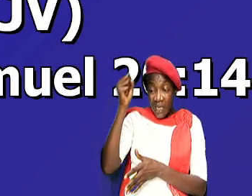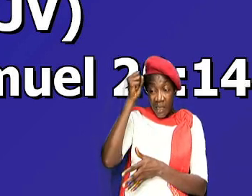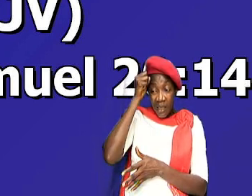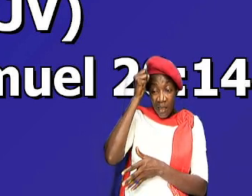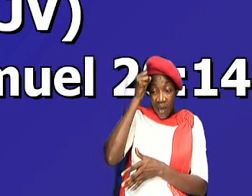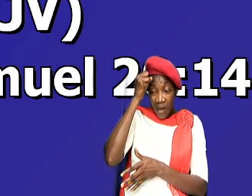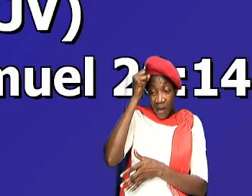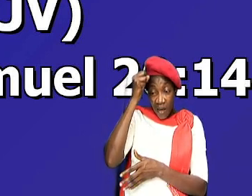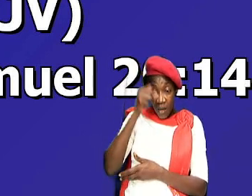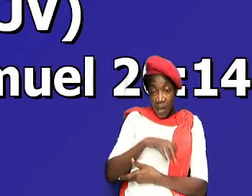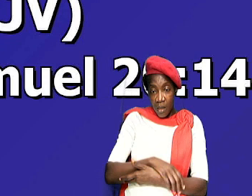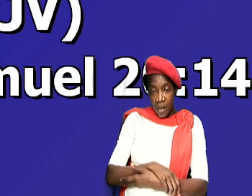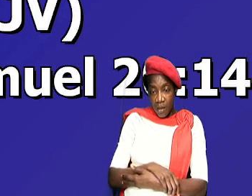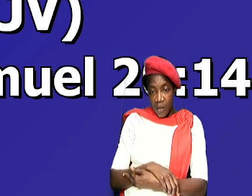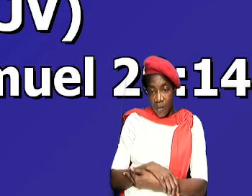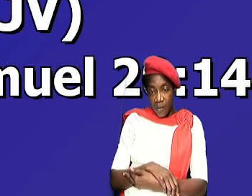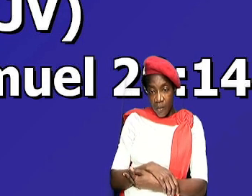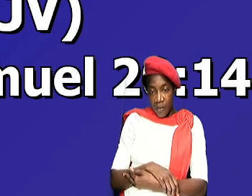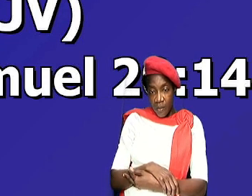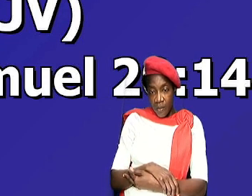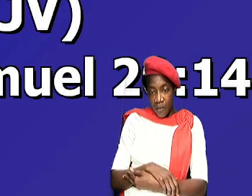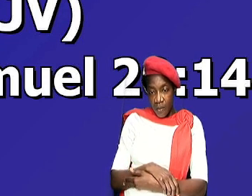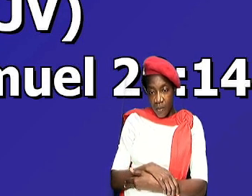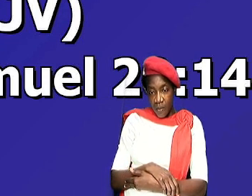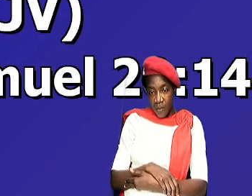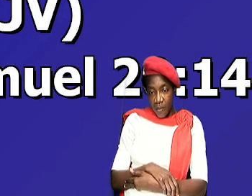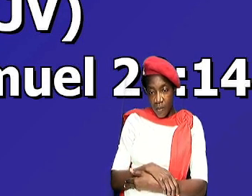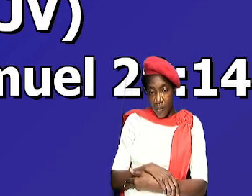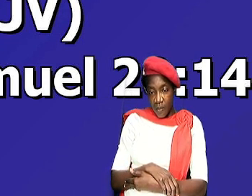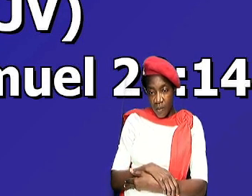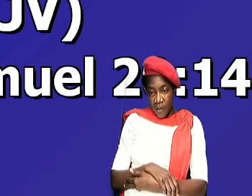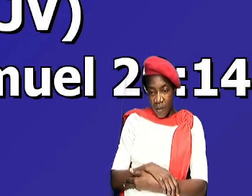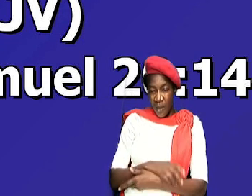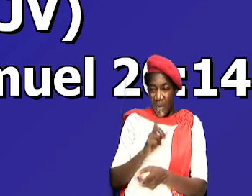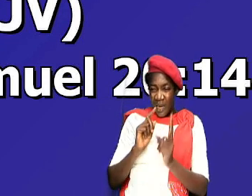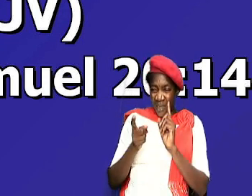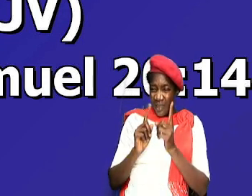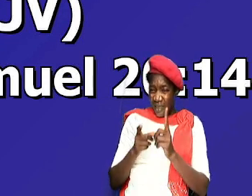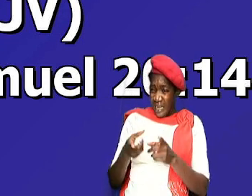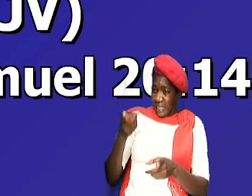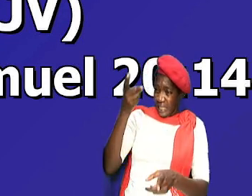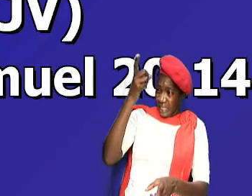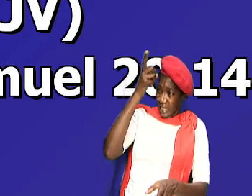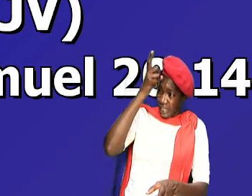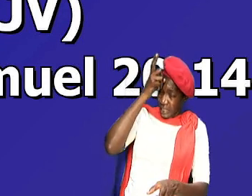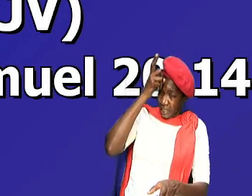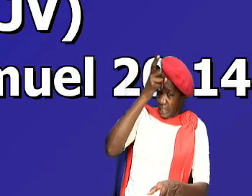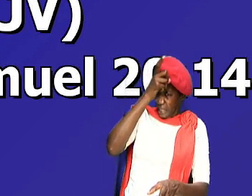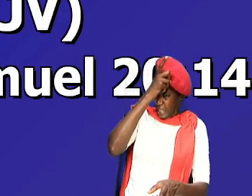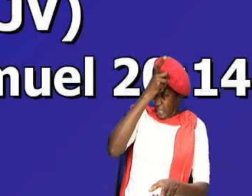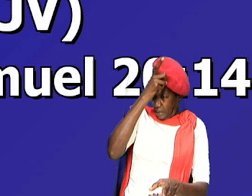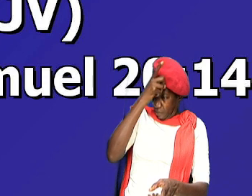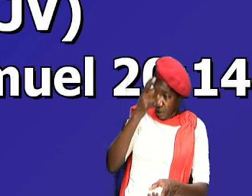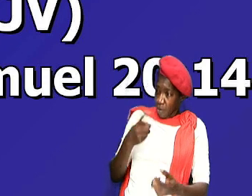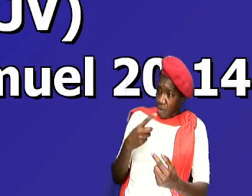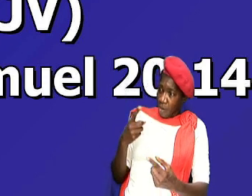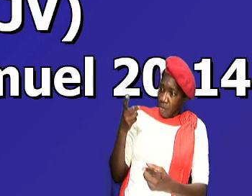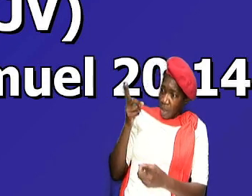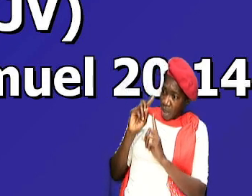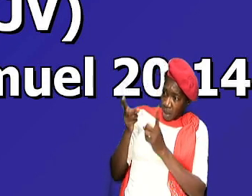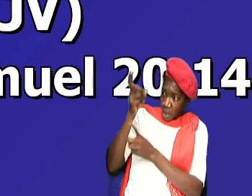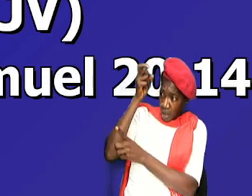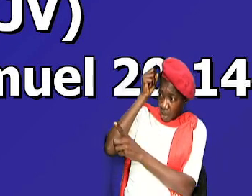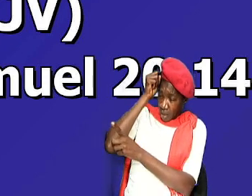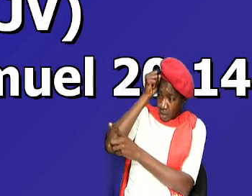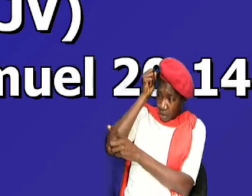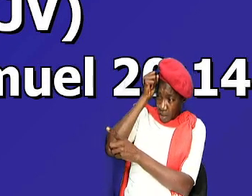Saul, when David came and he confronted Saul and said, Saul, I could have killed you. The Bible said that